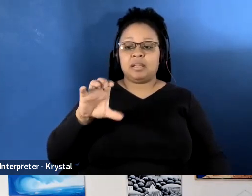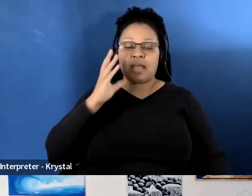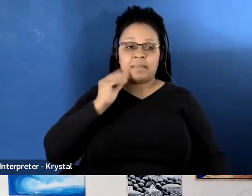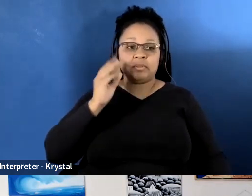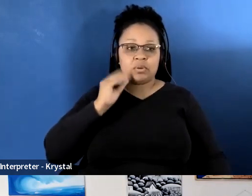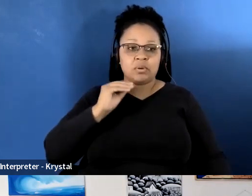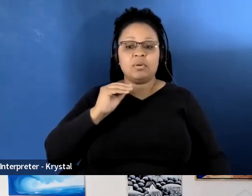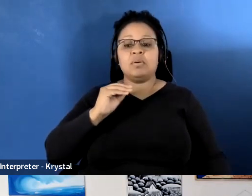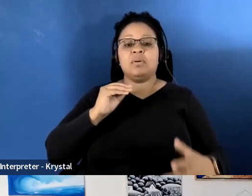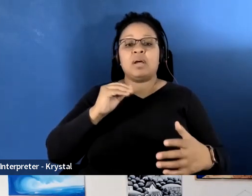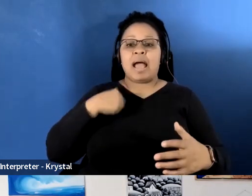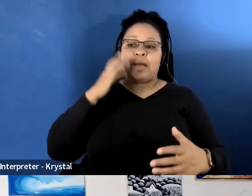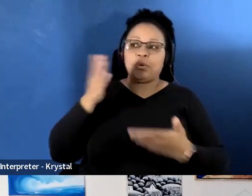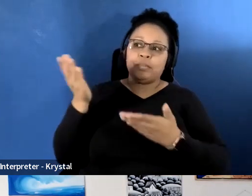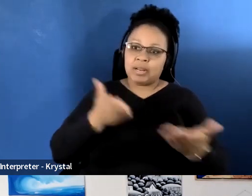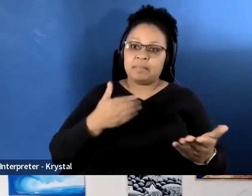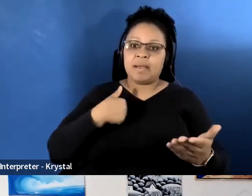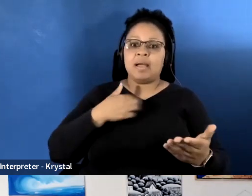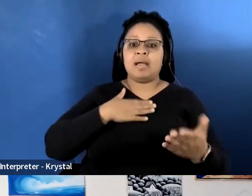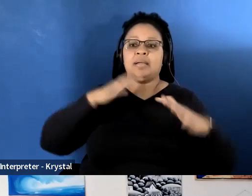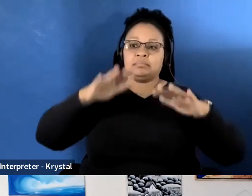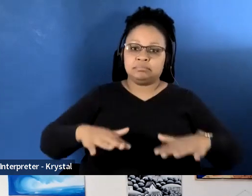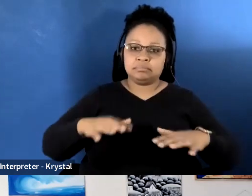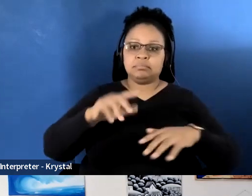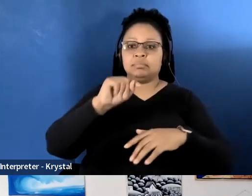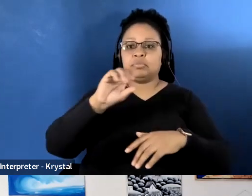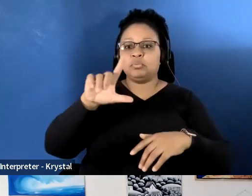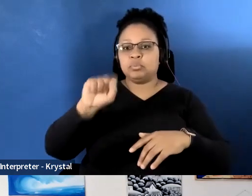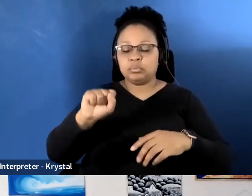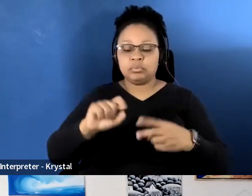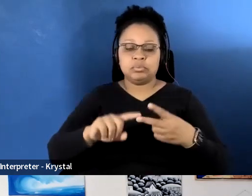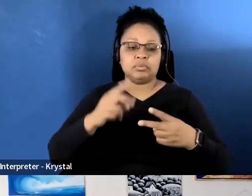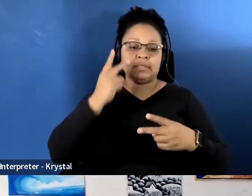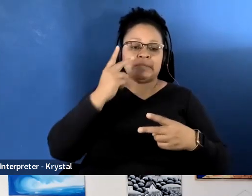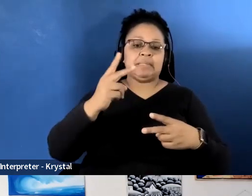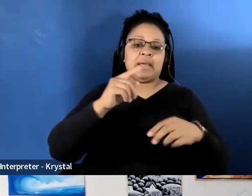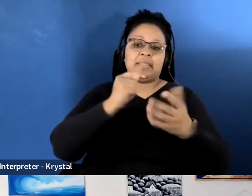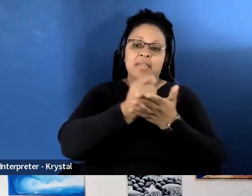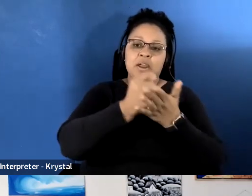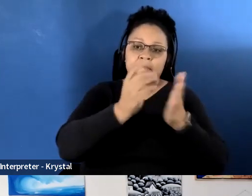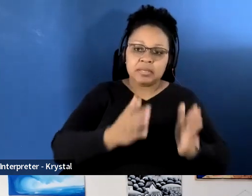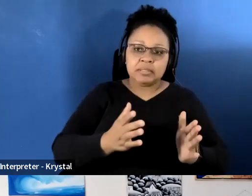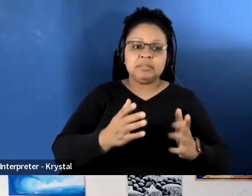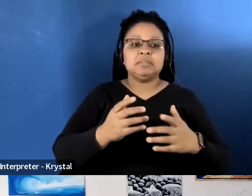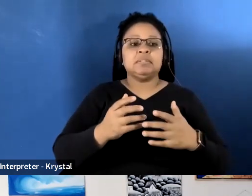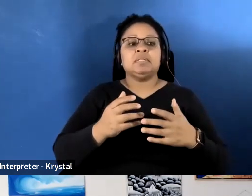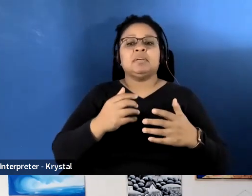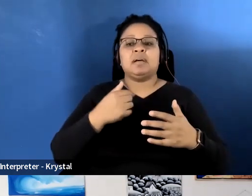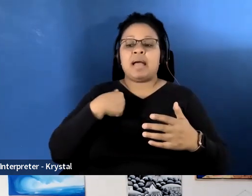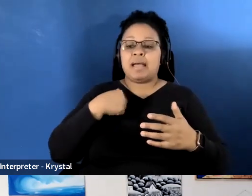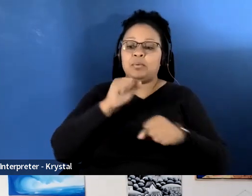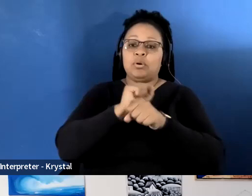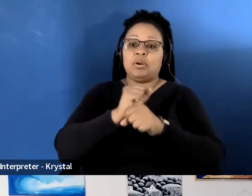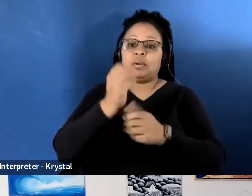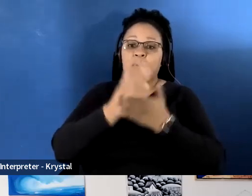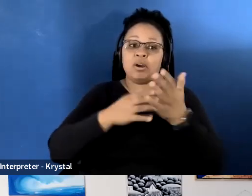grounding tools and stuff and see my therapist. And I work part-time, and so that's a good accommodation.